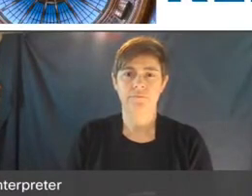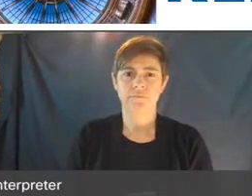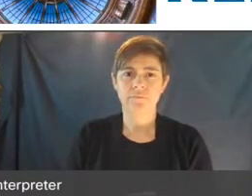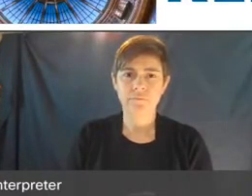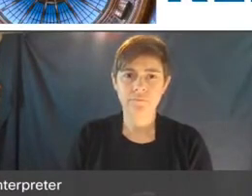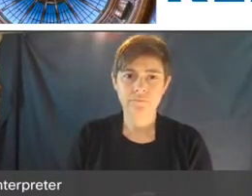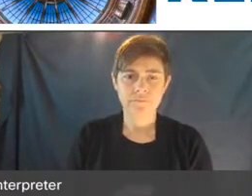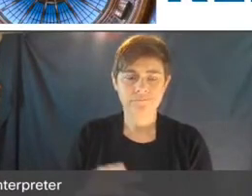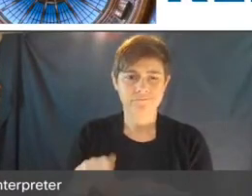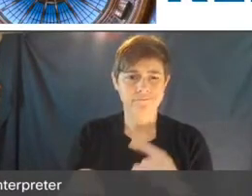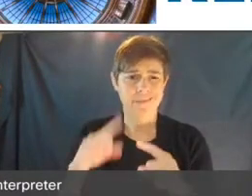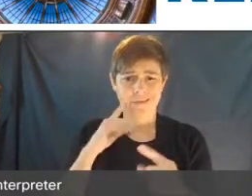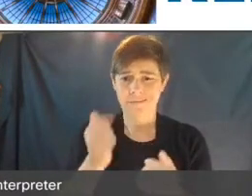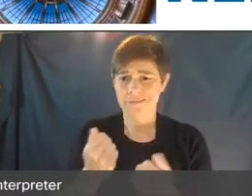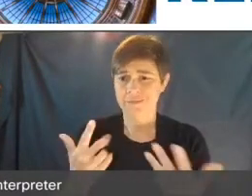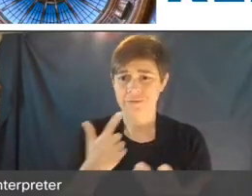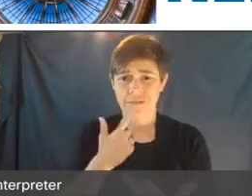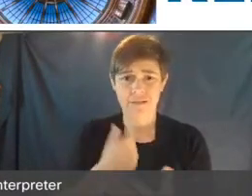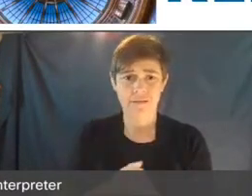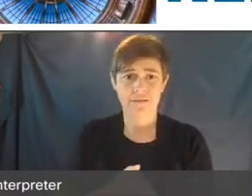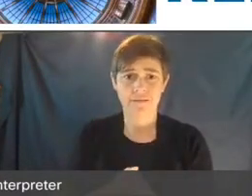sign-up sheet here before the